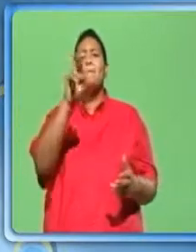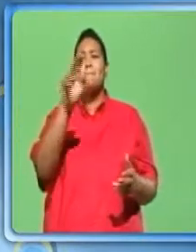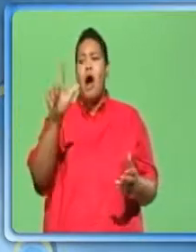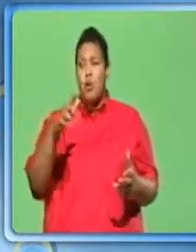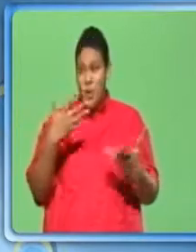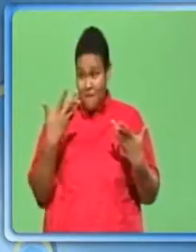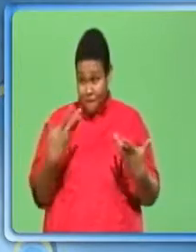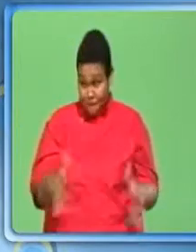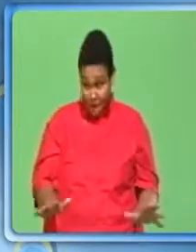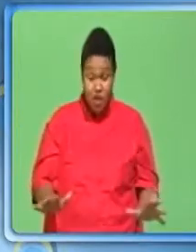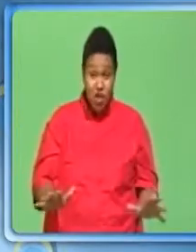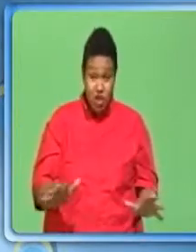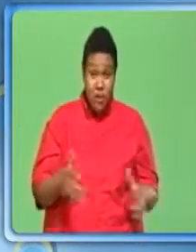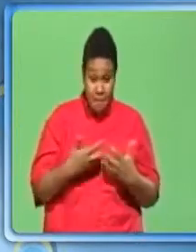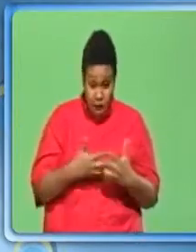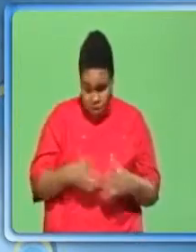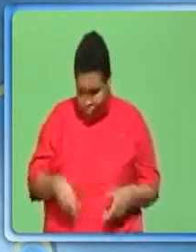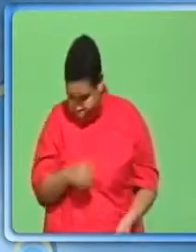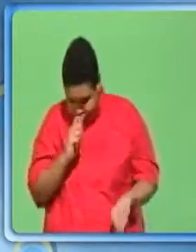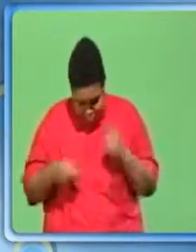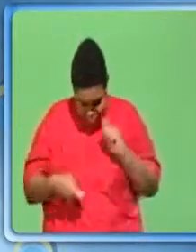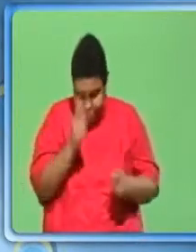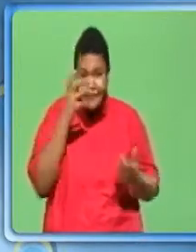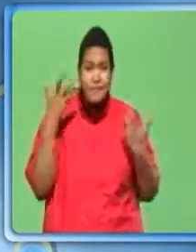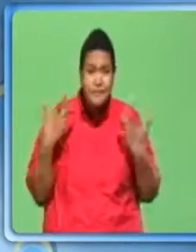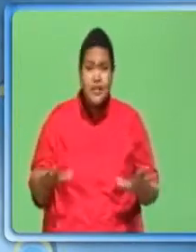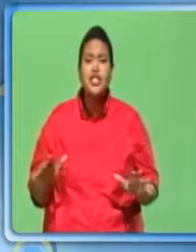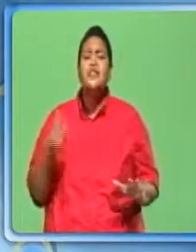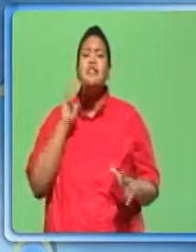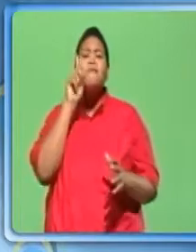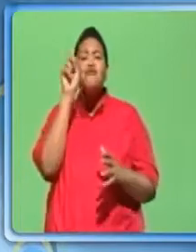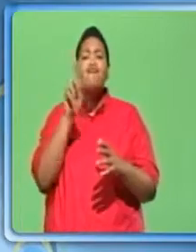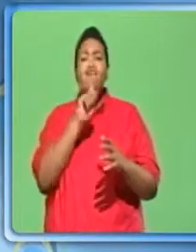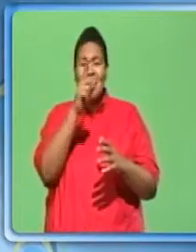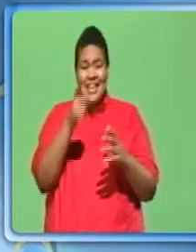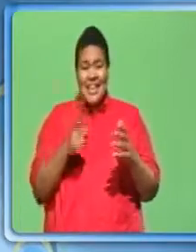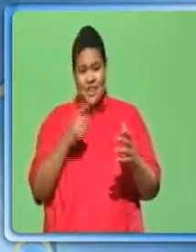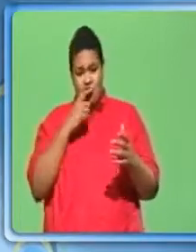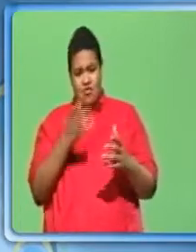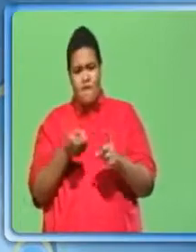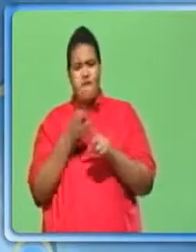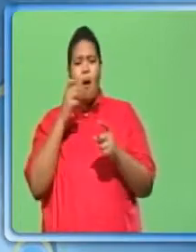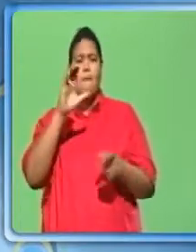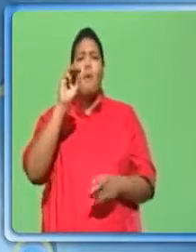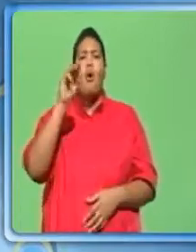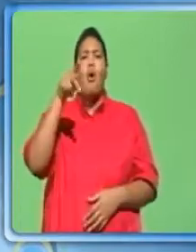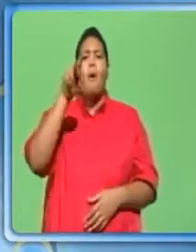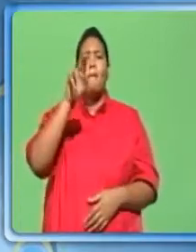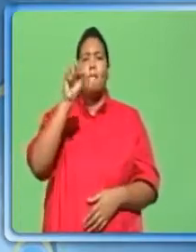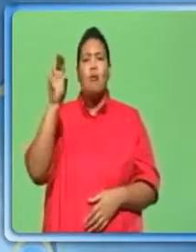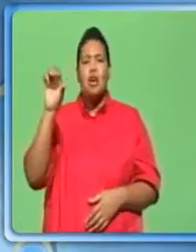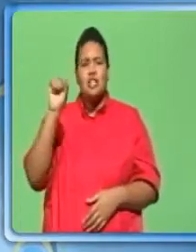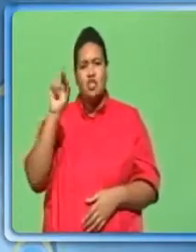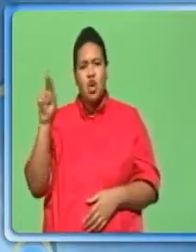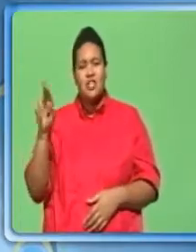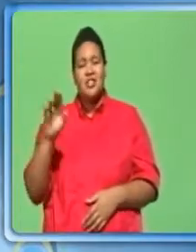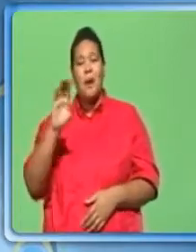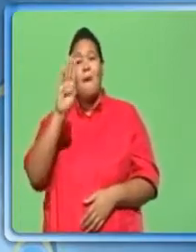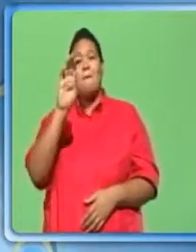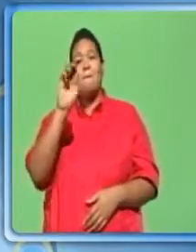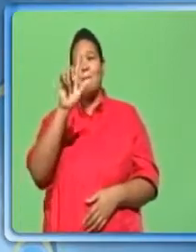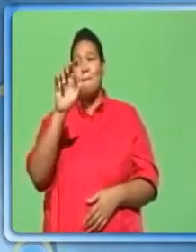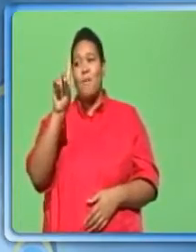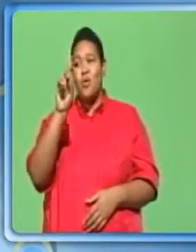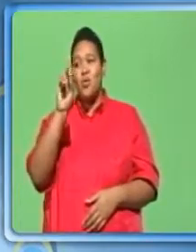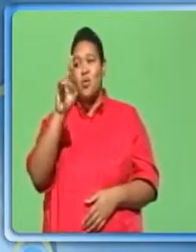work is to be done by machine, the plant involved ranges from compressors, scraper, bulldozers, and the